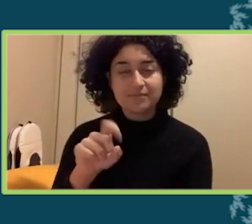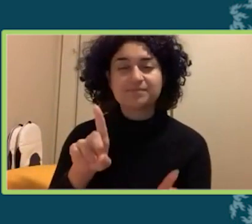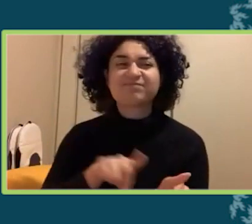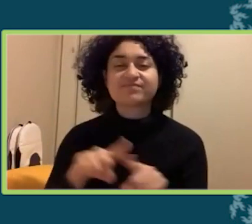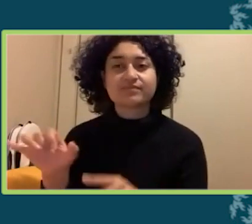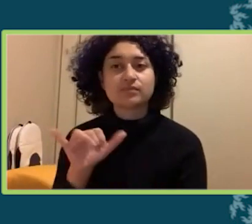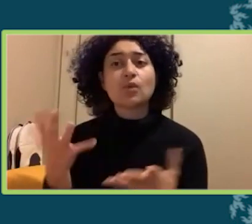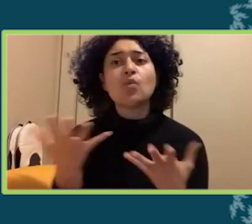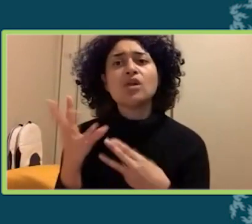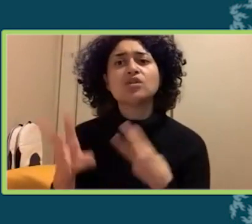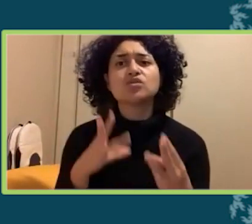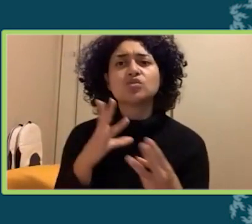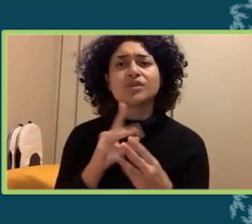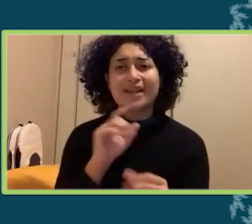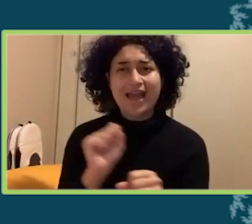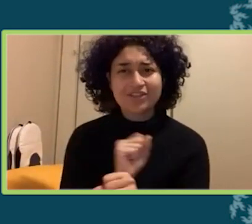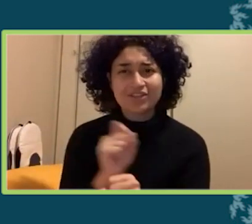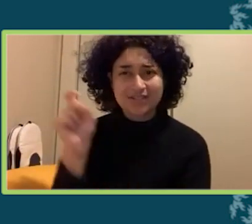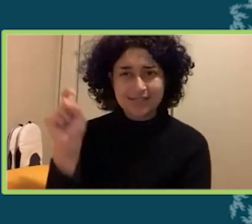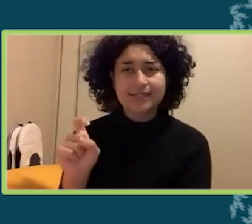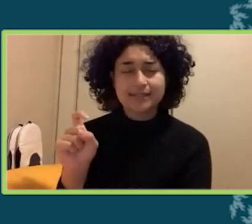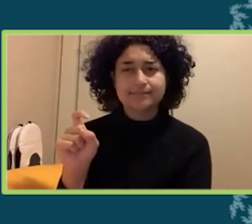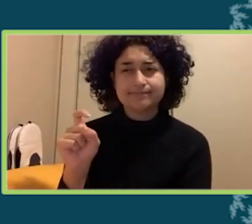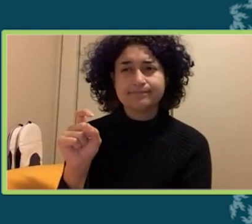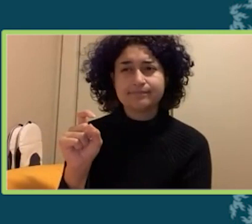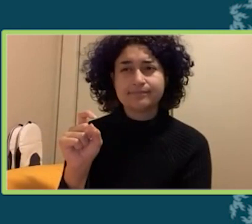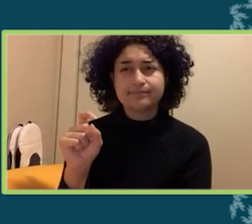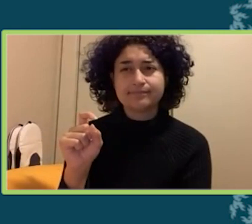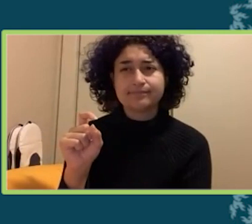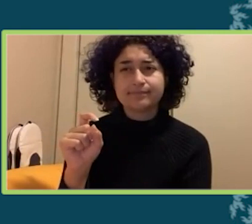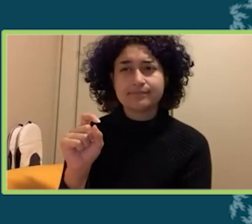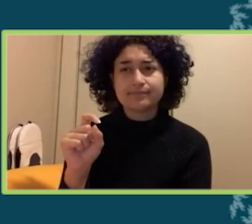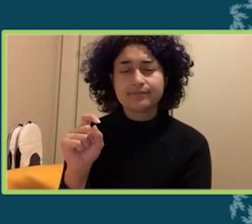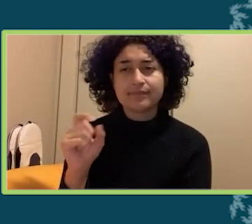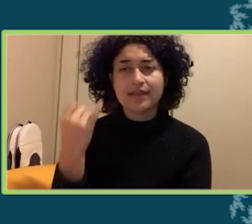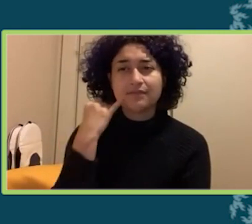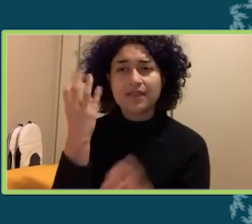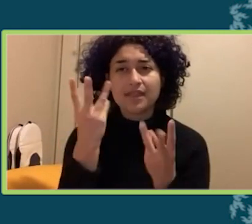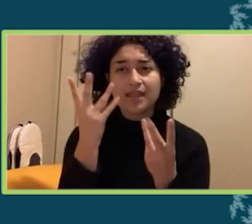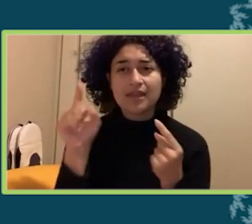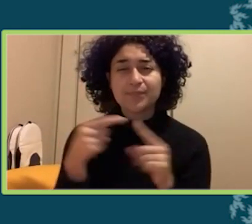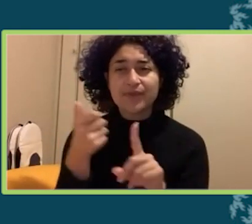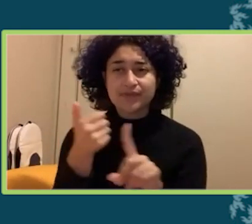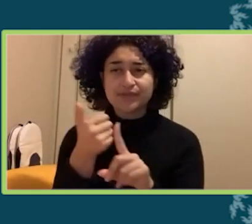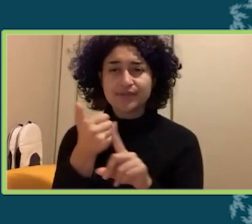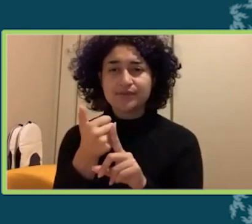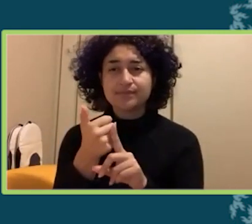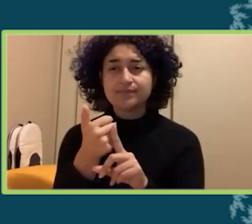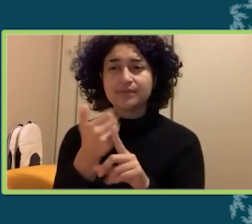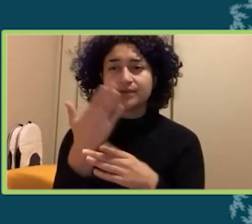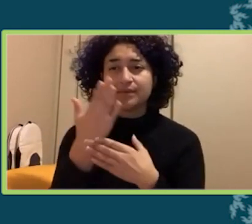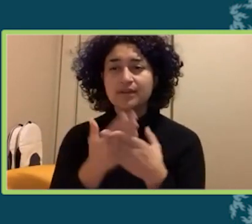does the world actually need? Right? If like thinking about yourself as part of the